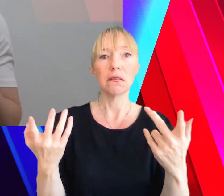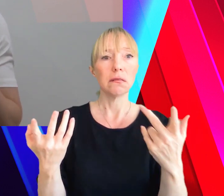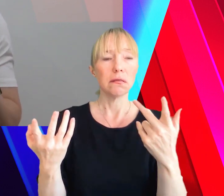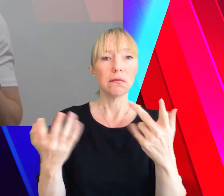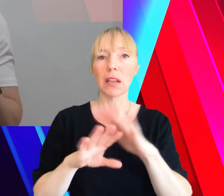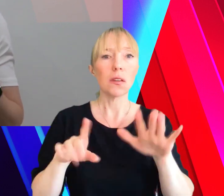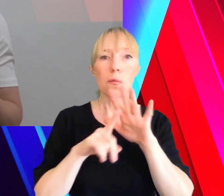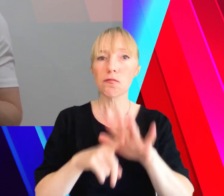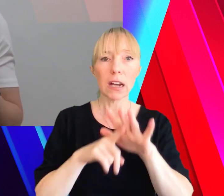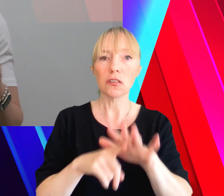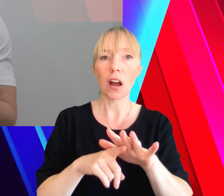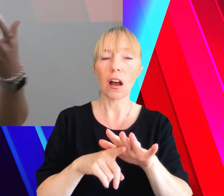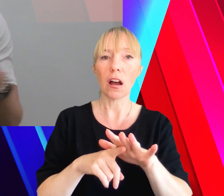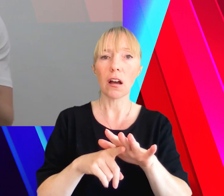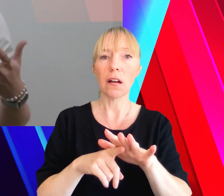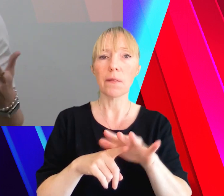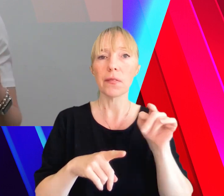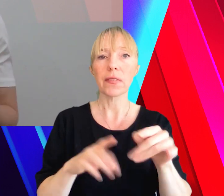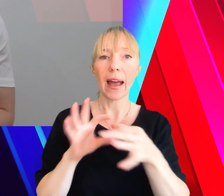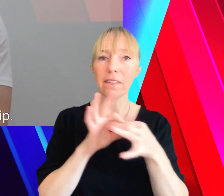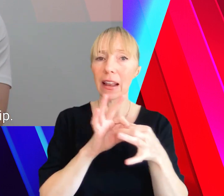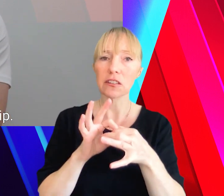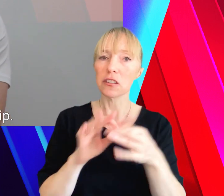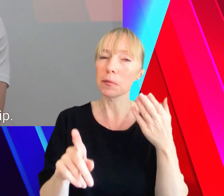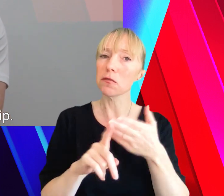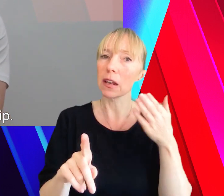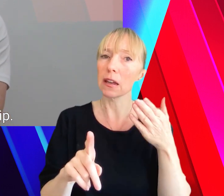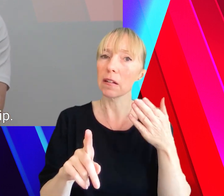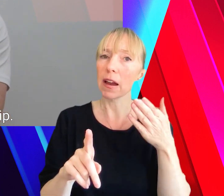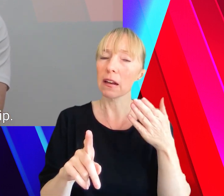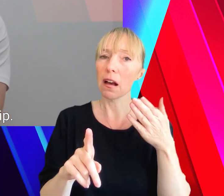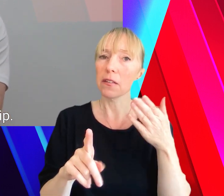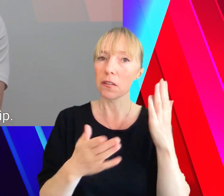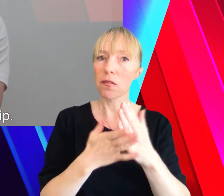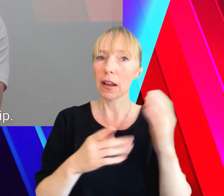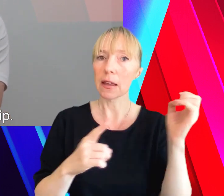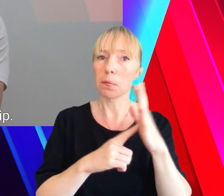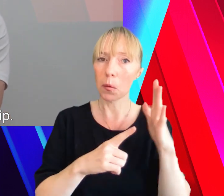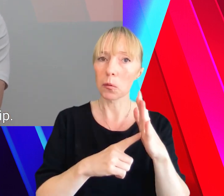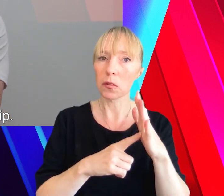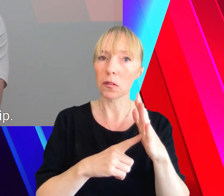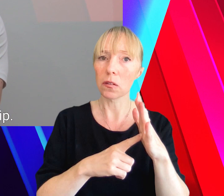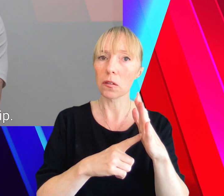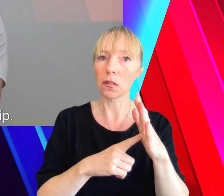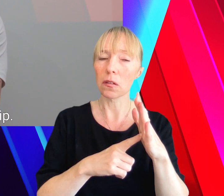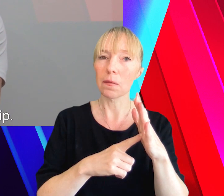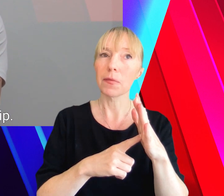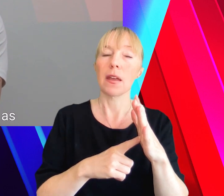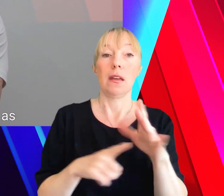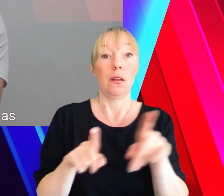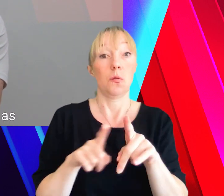no other just like pressures. And I think that relationship is being recognized as an important